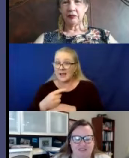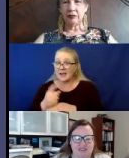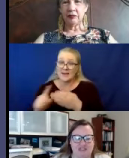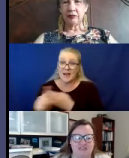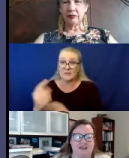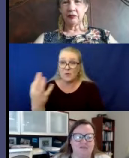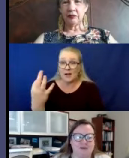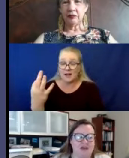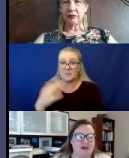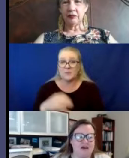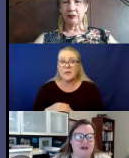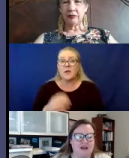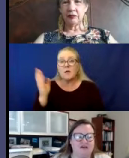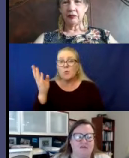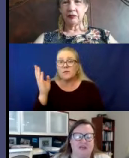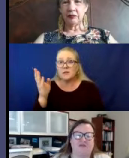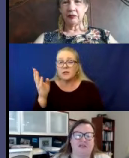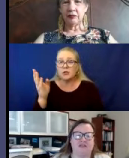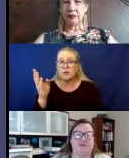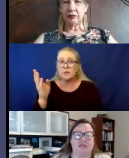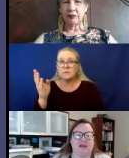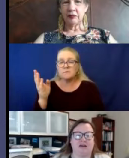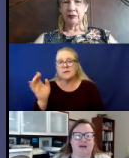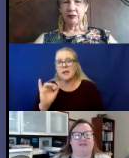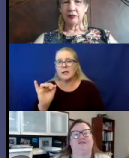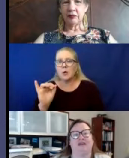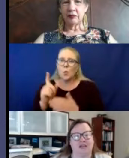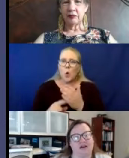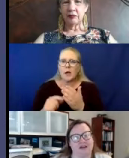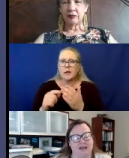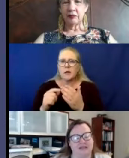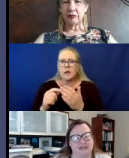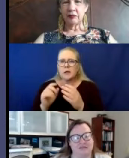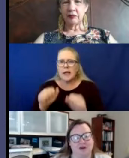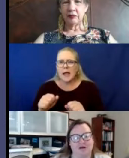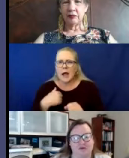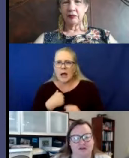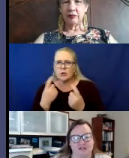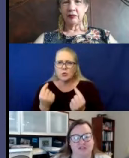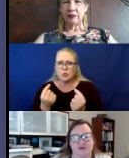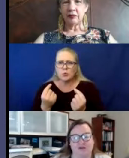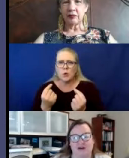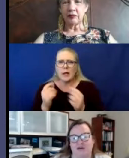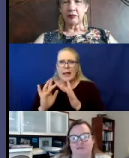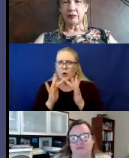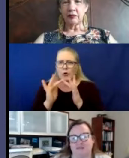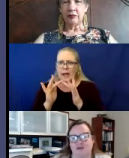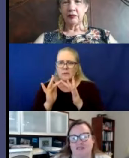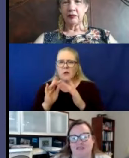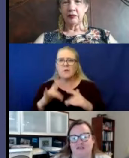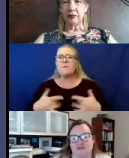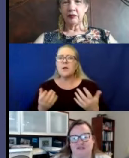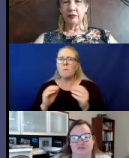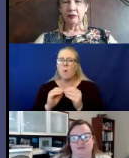a presentation that's going to be kind of on what you can do with the internet to feel like you're connected to the broader world. So